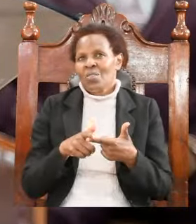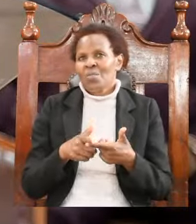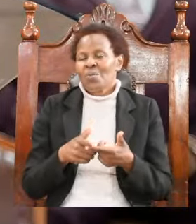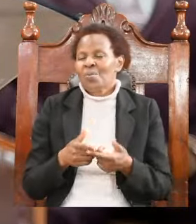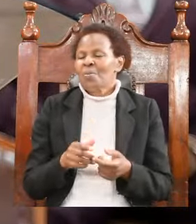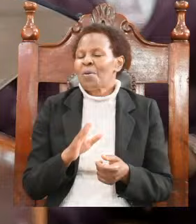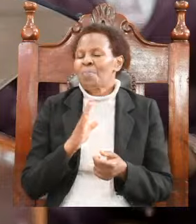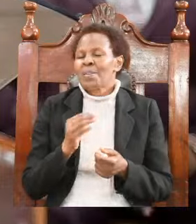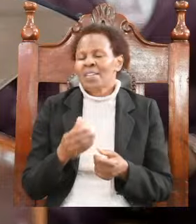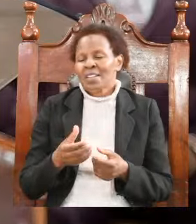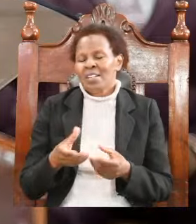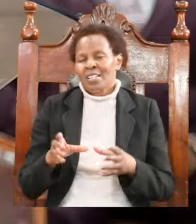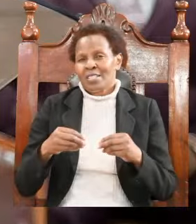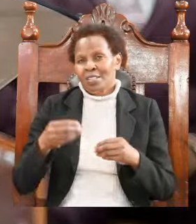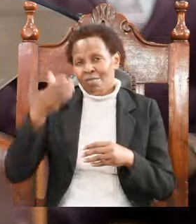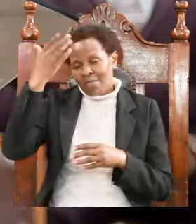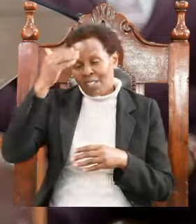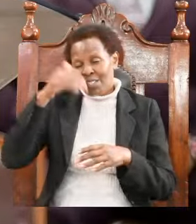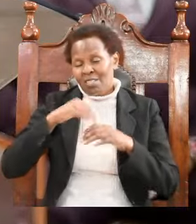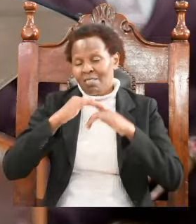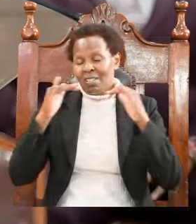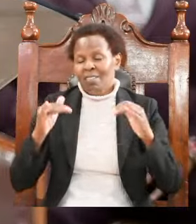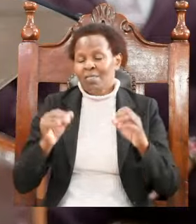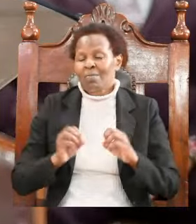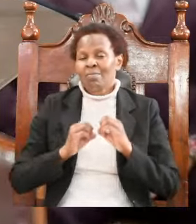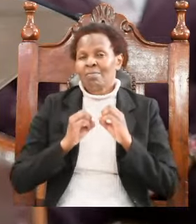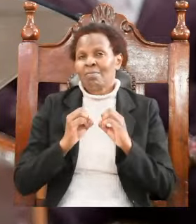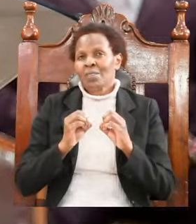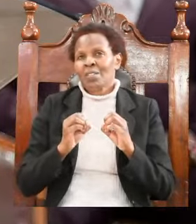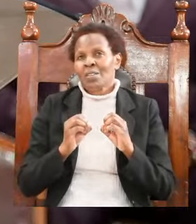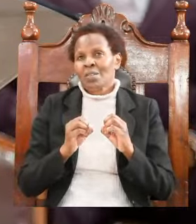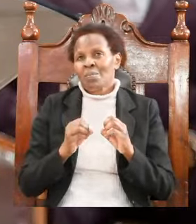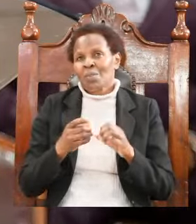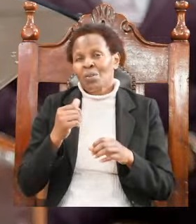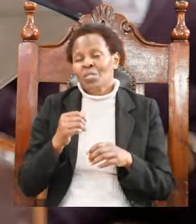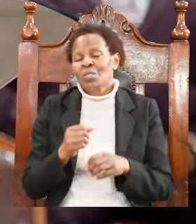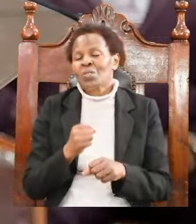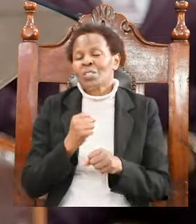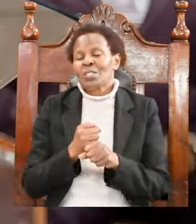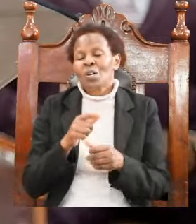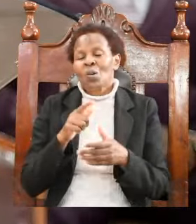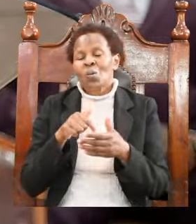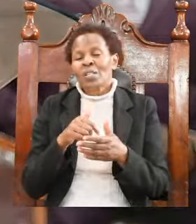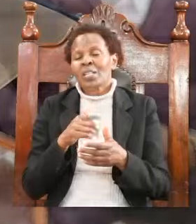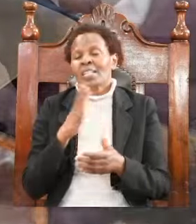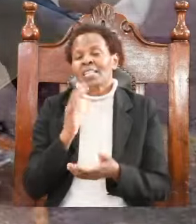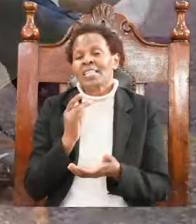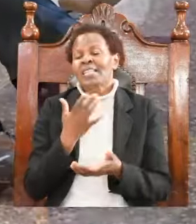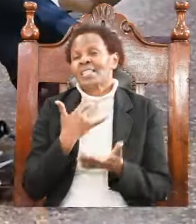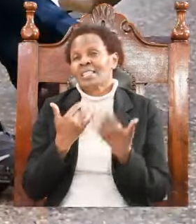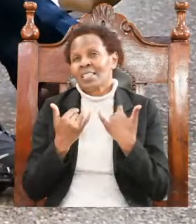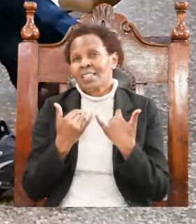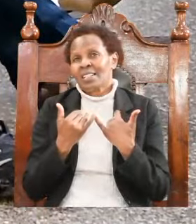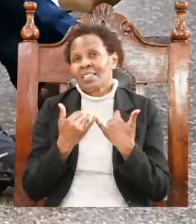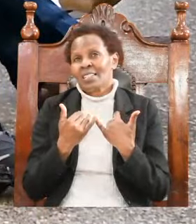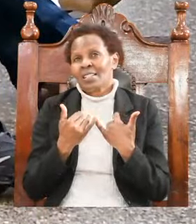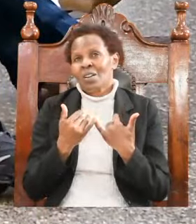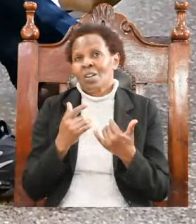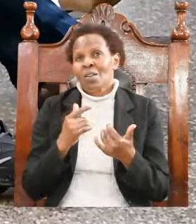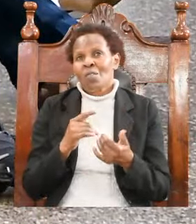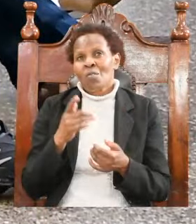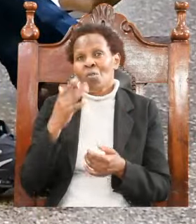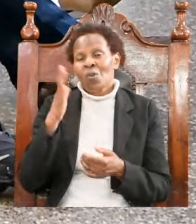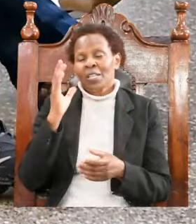end, because we never did what Christ desired of us. We never preached the